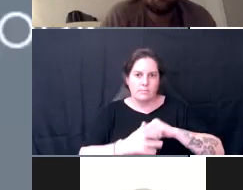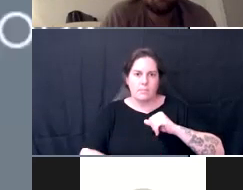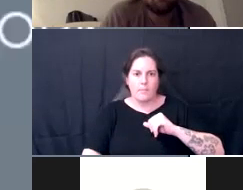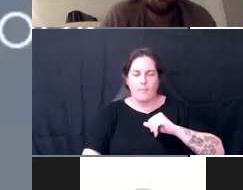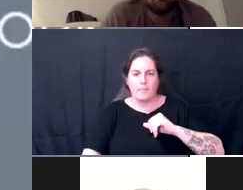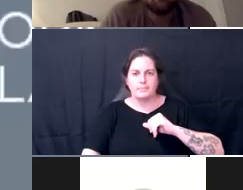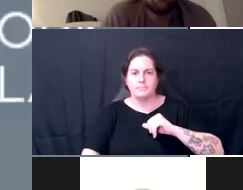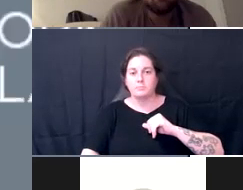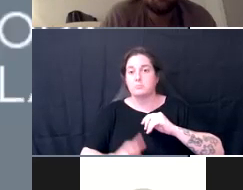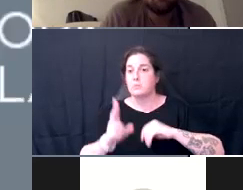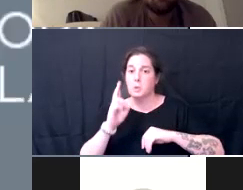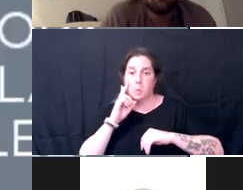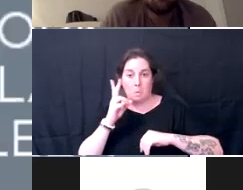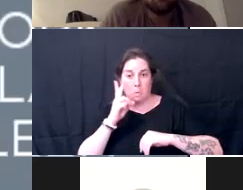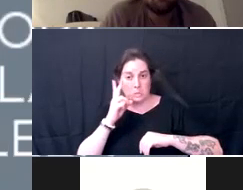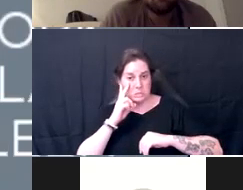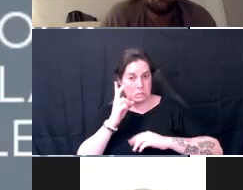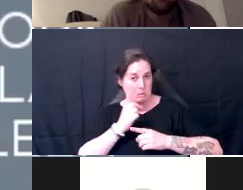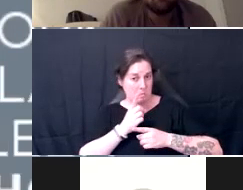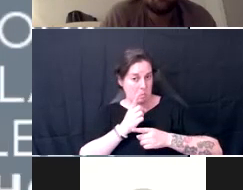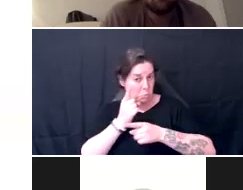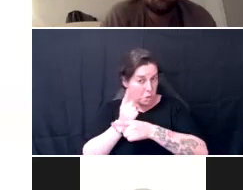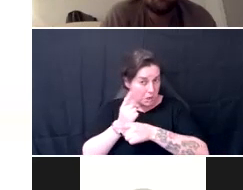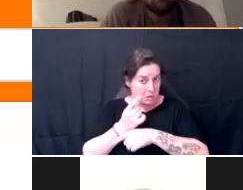And let's see if I got it correct.